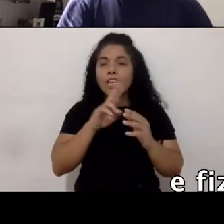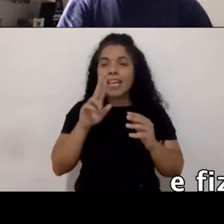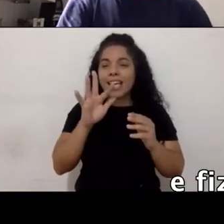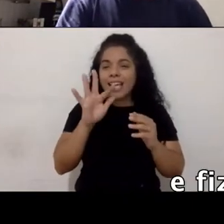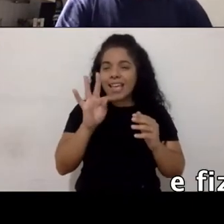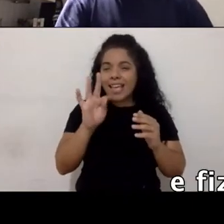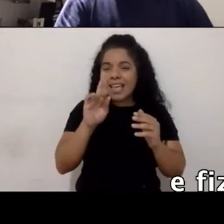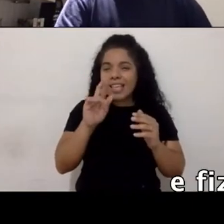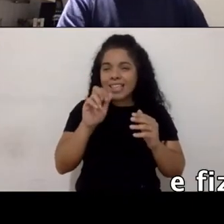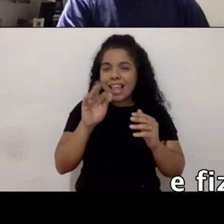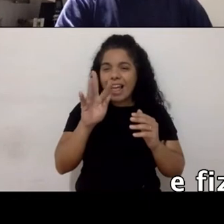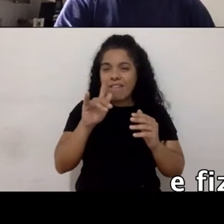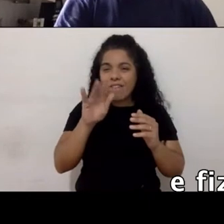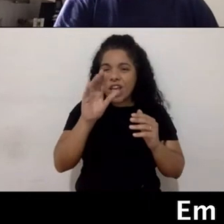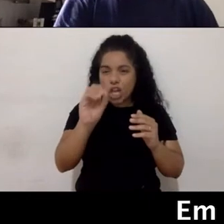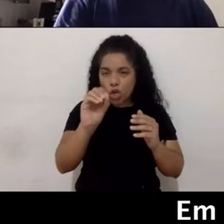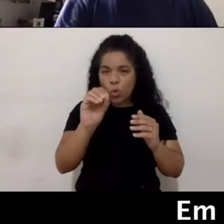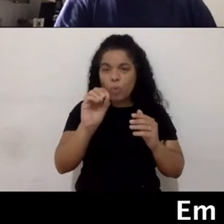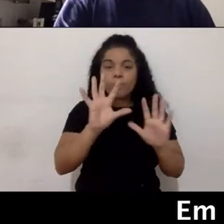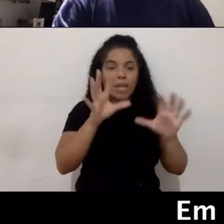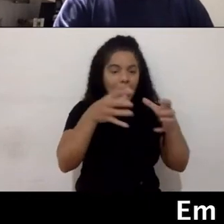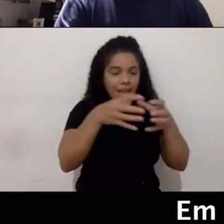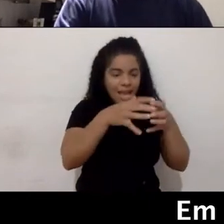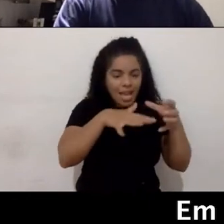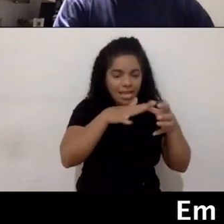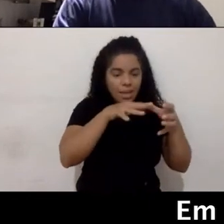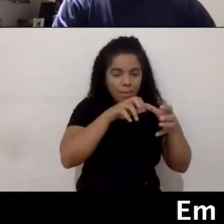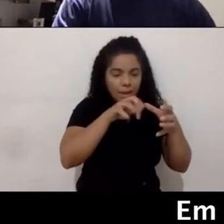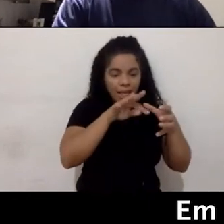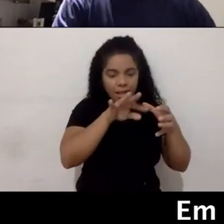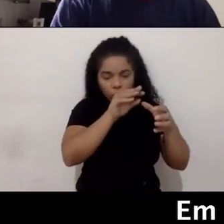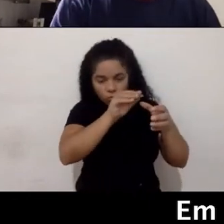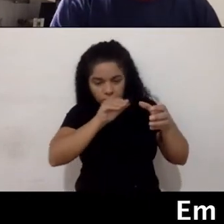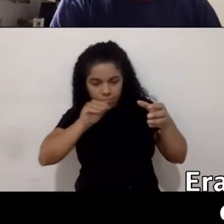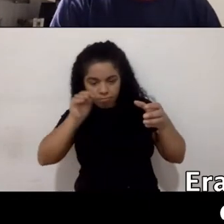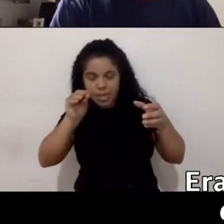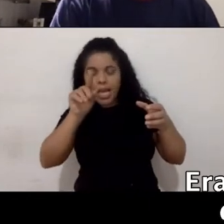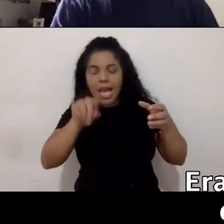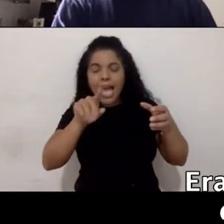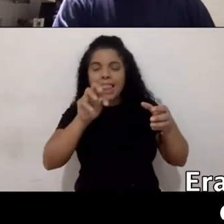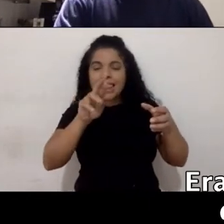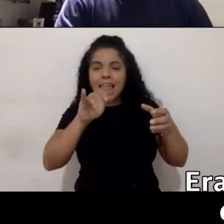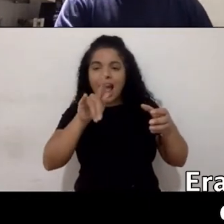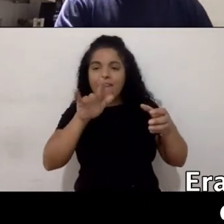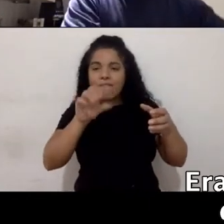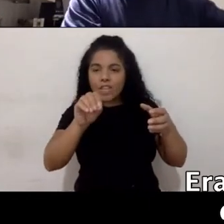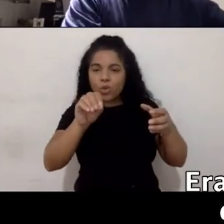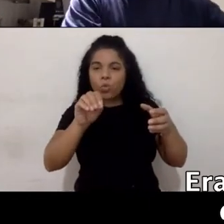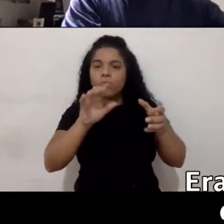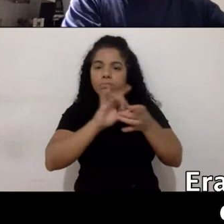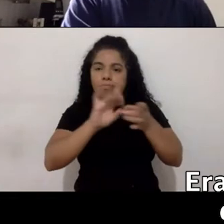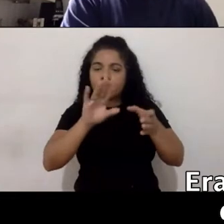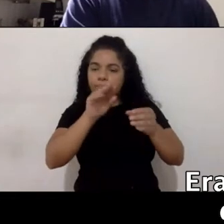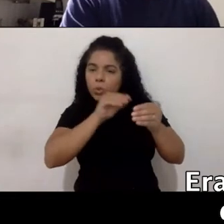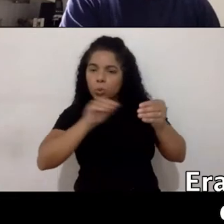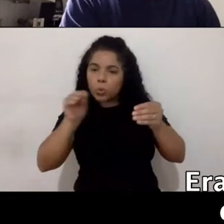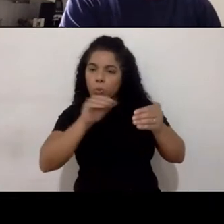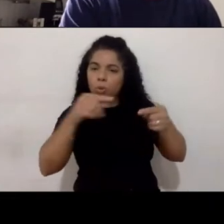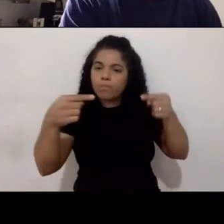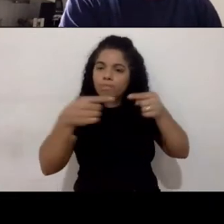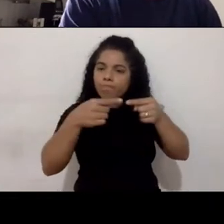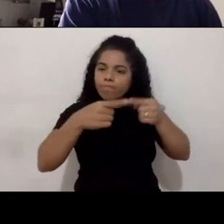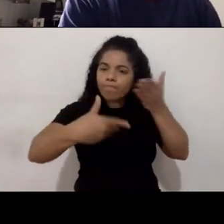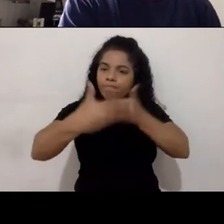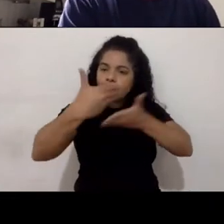team, and traffic and availability. So what this was, it was to do with networking. It was how do requests from users come into the